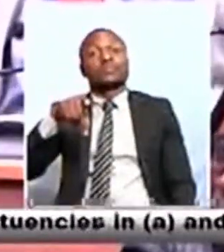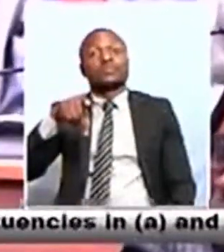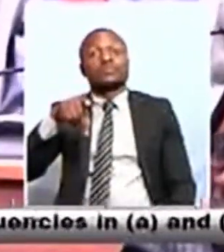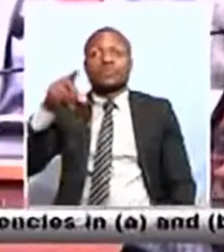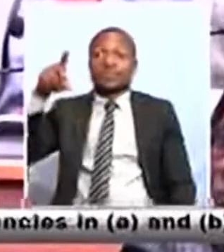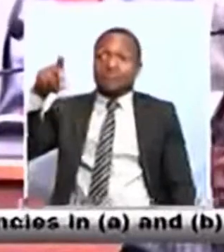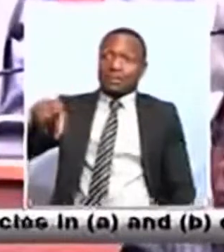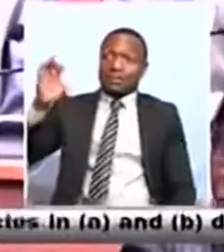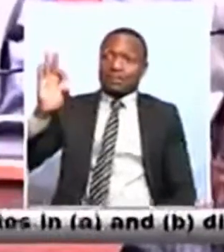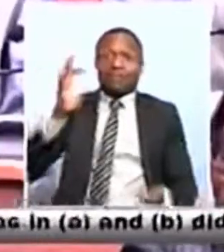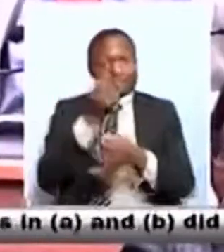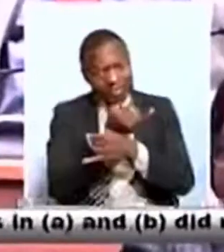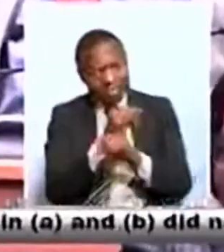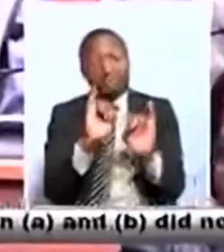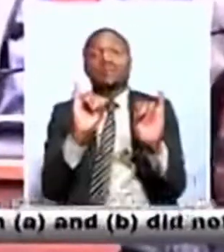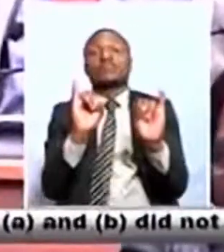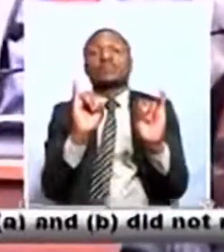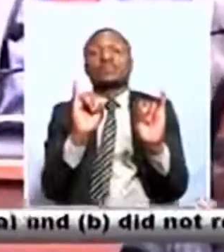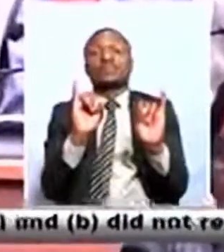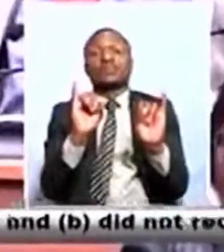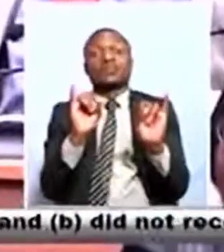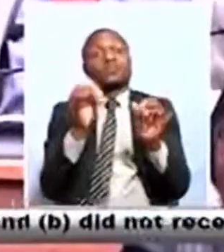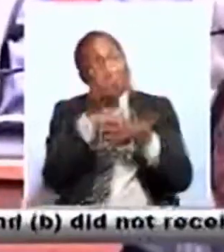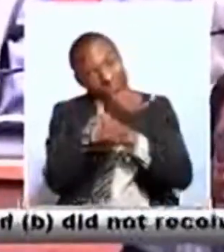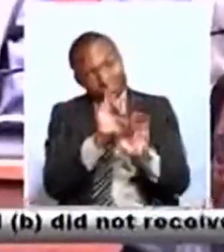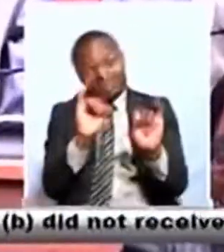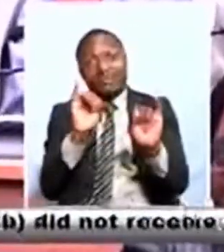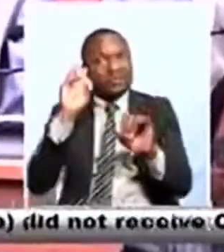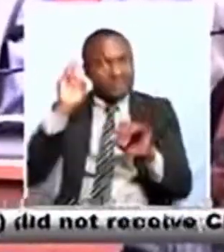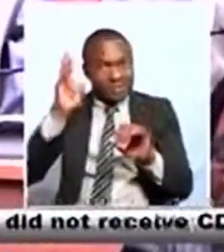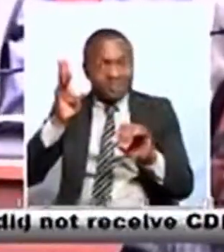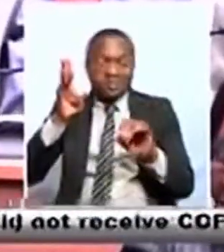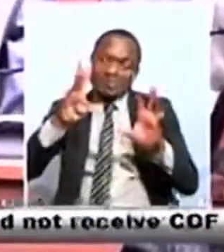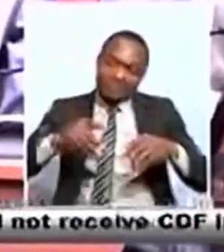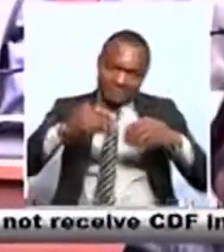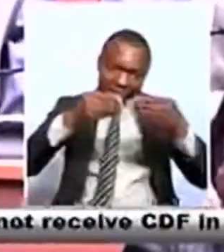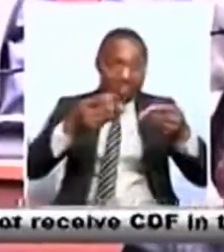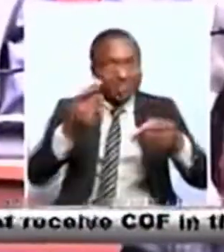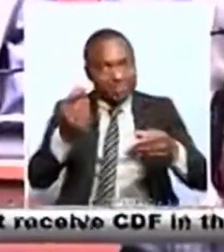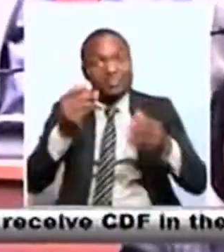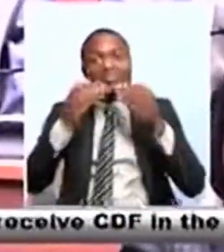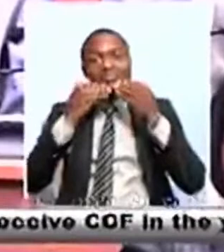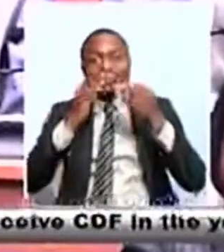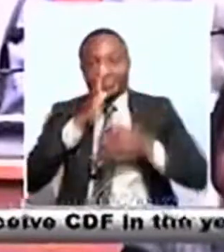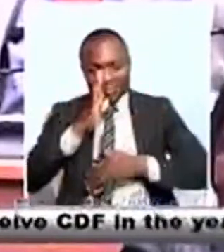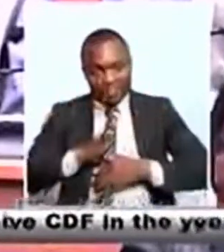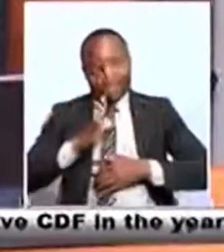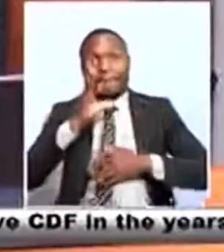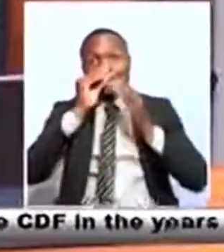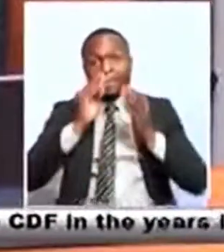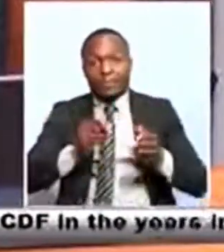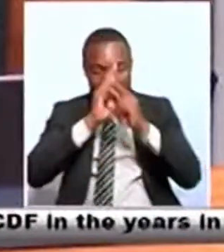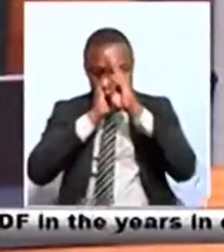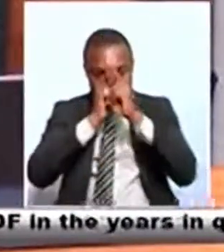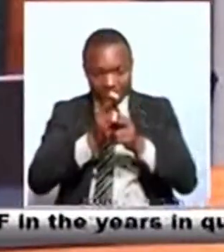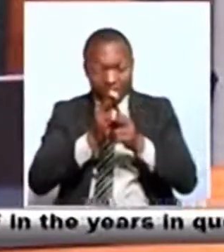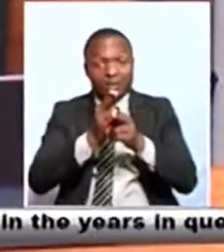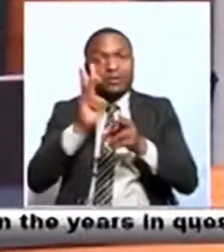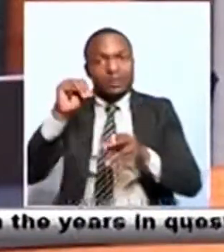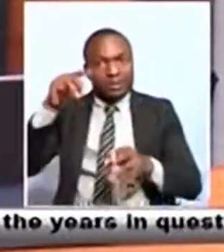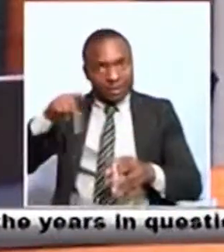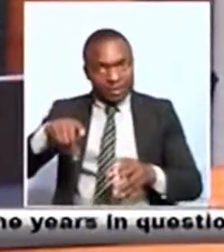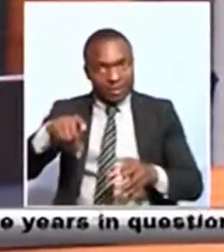PF independent, or indeed independent, we shall provide the money. Thank you, Madam Speaker. The honorable member